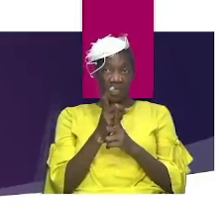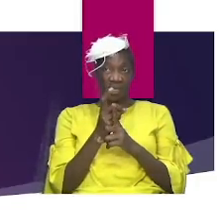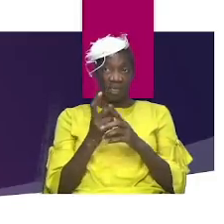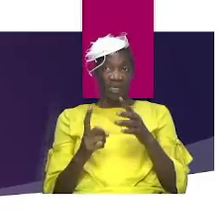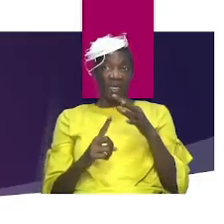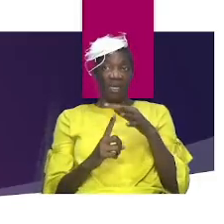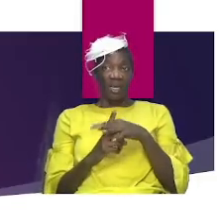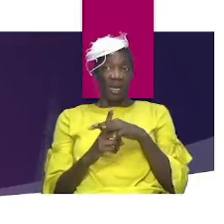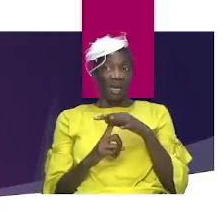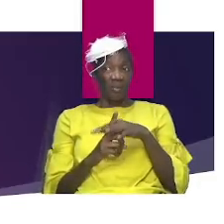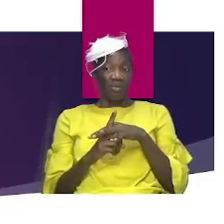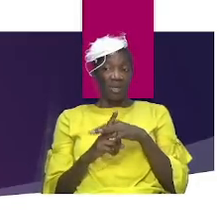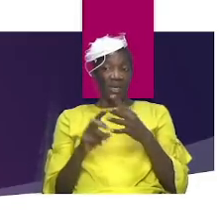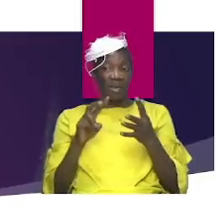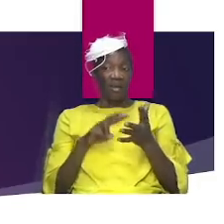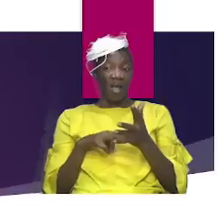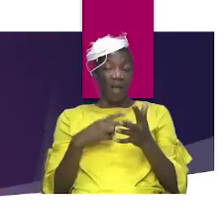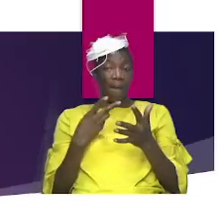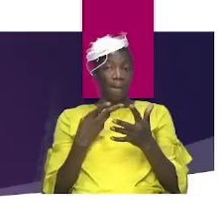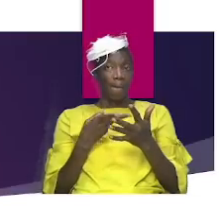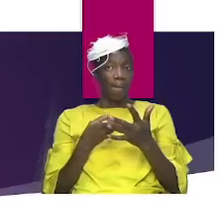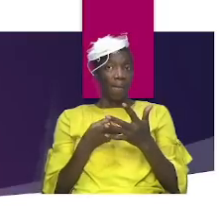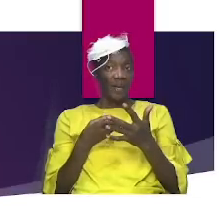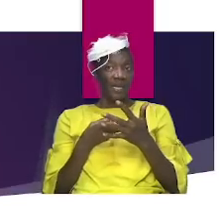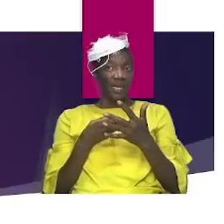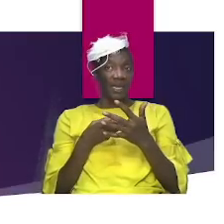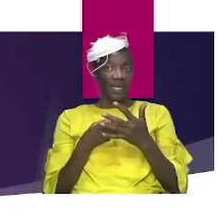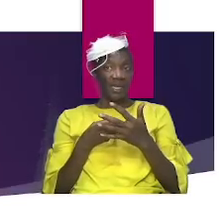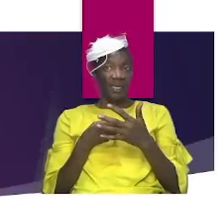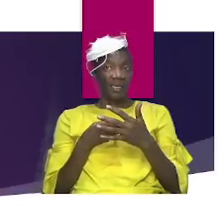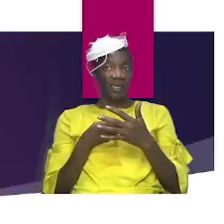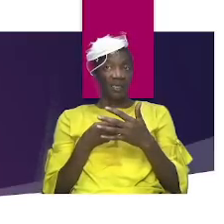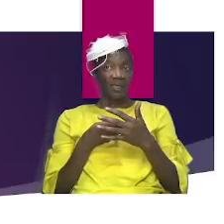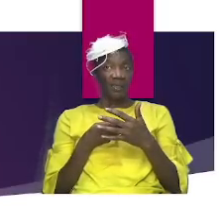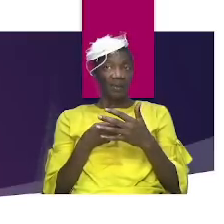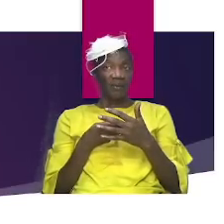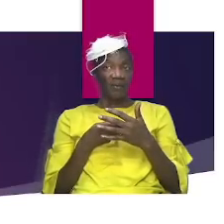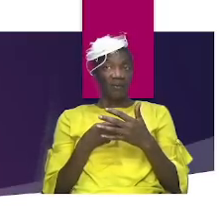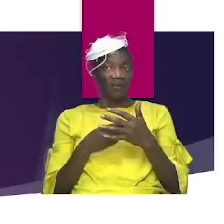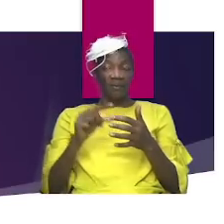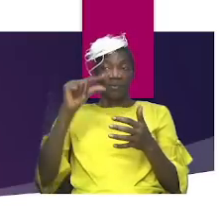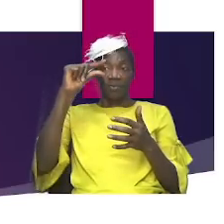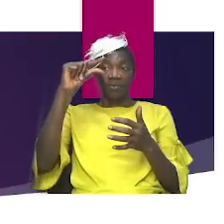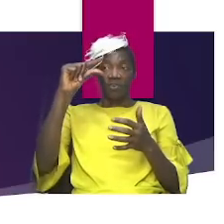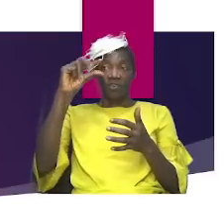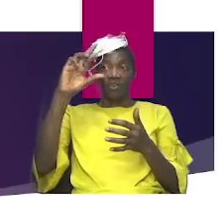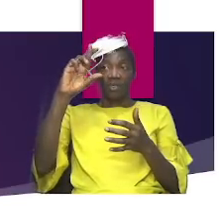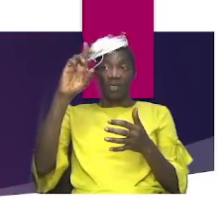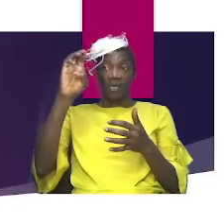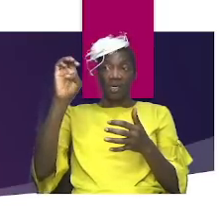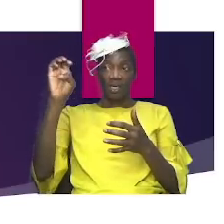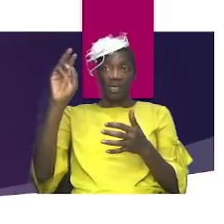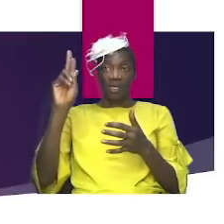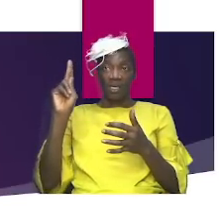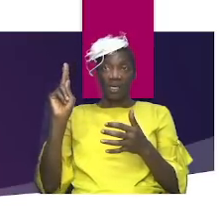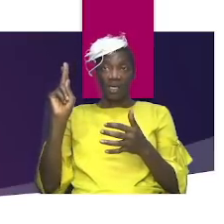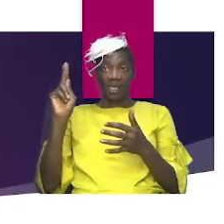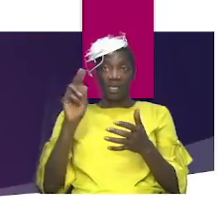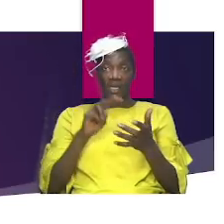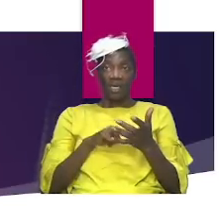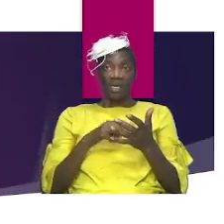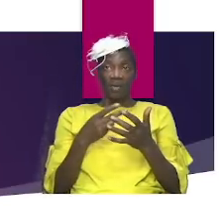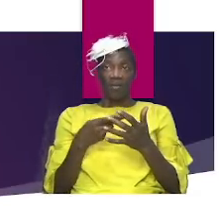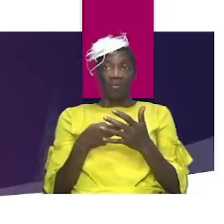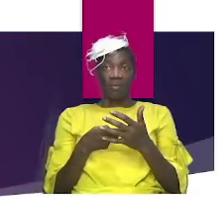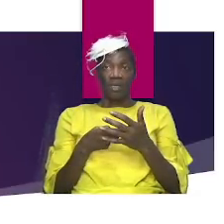appear really means, what it is really bringing out. It's from the Greek word phanero, which means to be